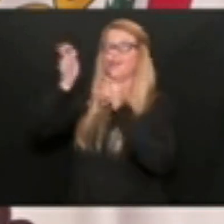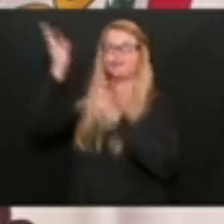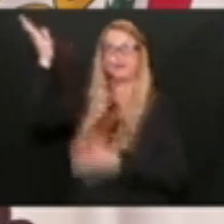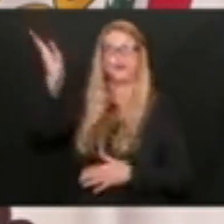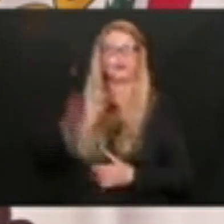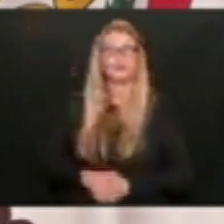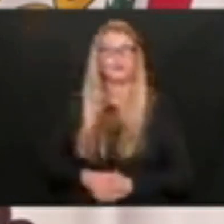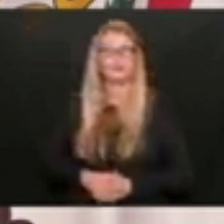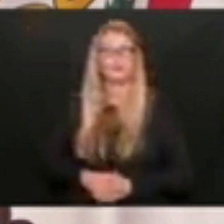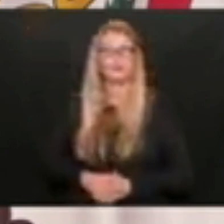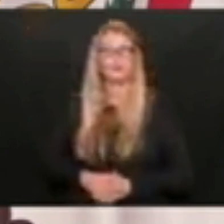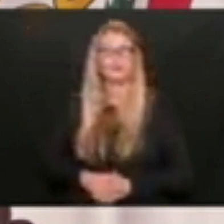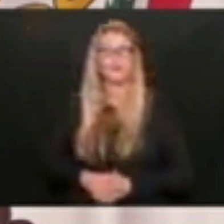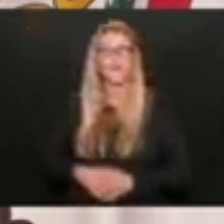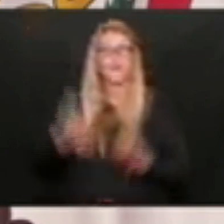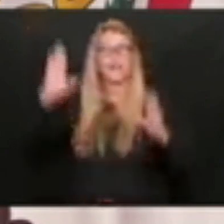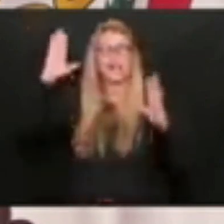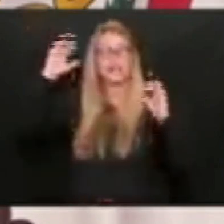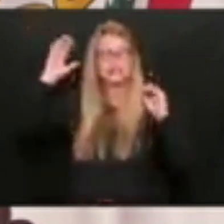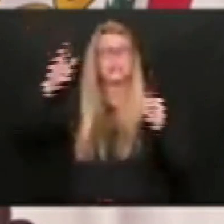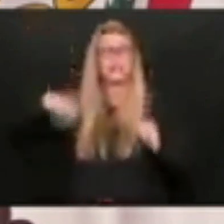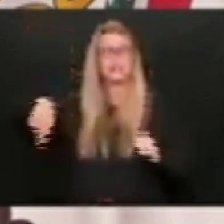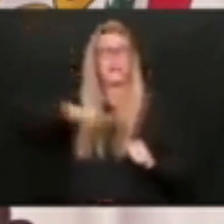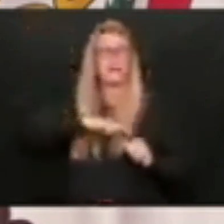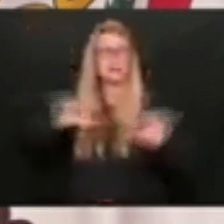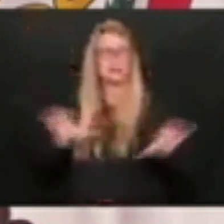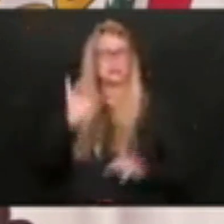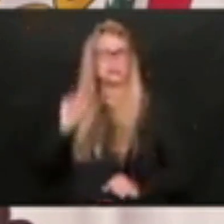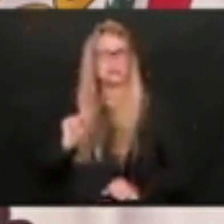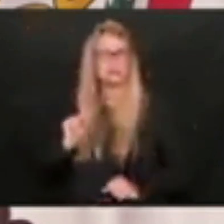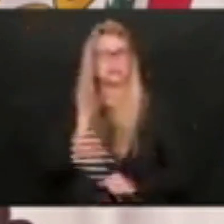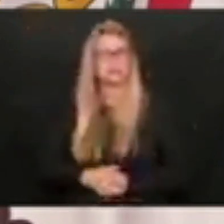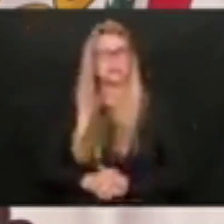And absolutely, he expects us to do something.